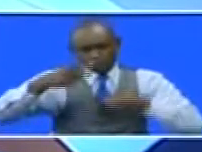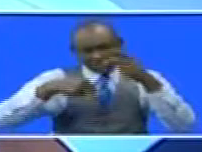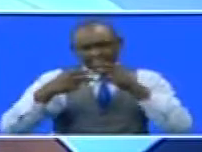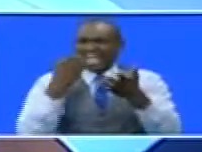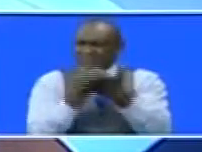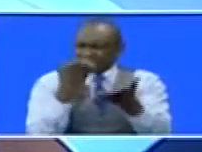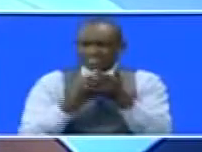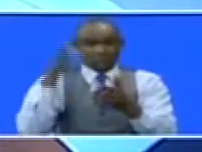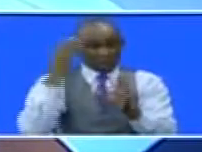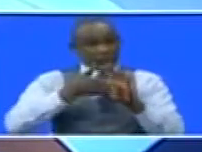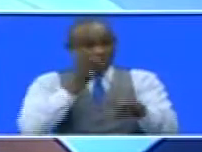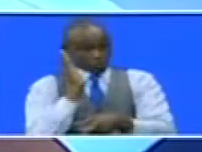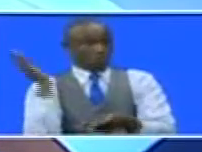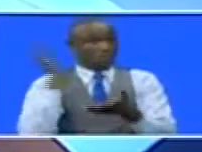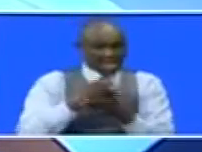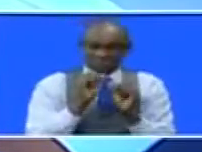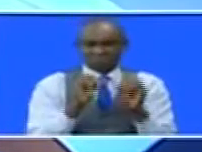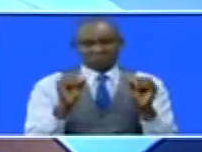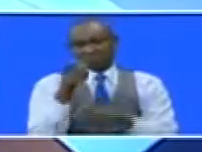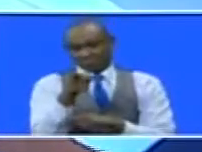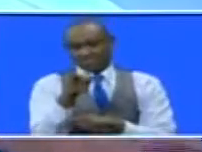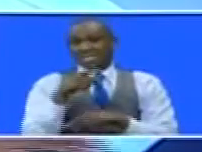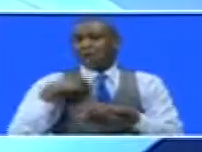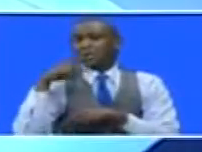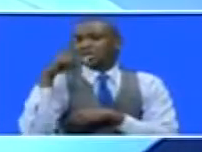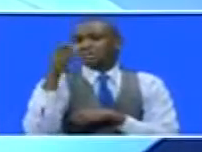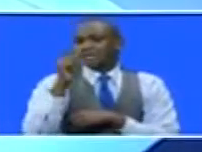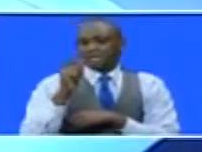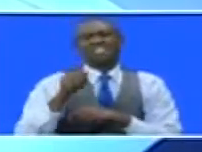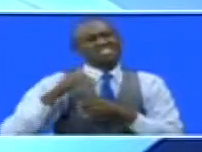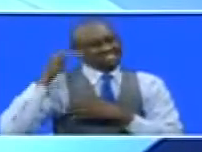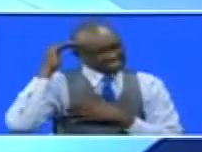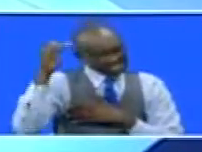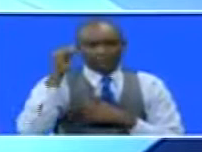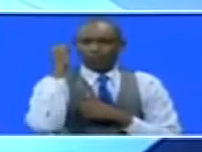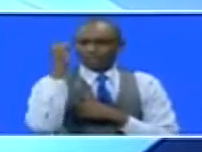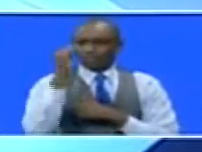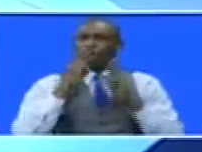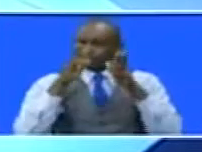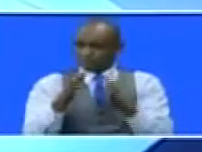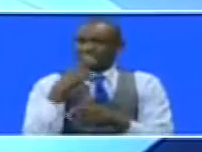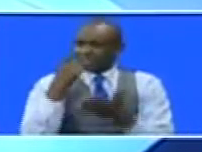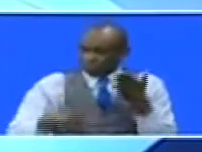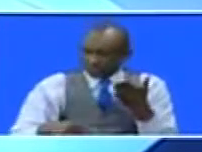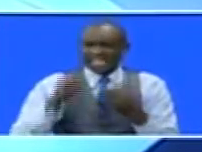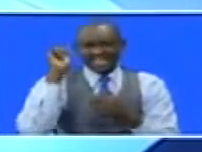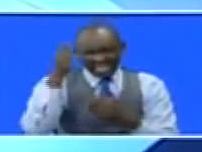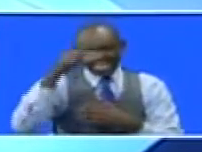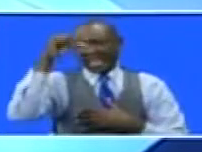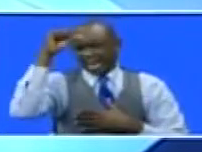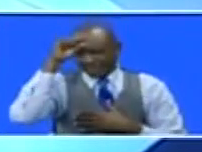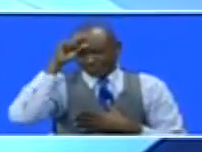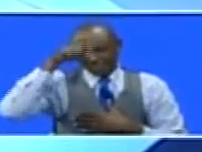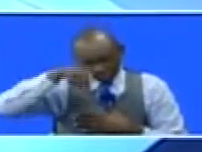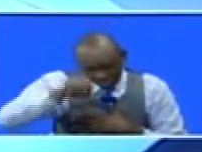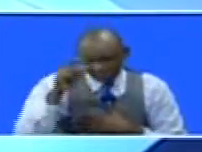evidence introduced at the last assembly. But as KTN senior political reporter Sam Ogina now reports, the Kenyan government goes to